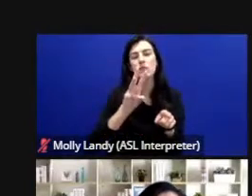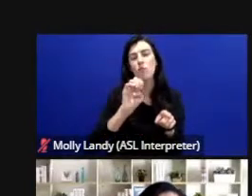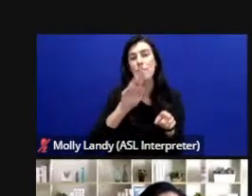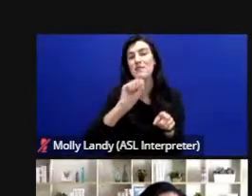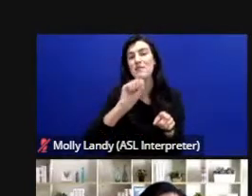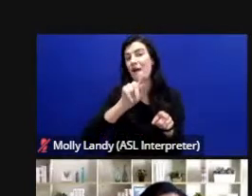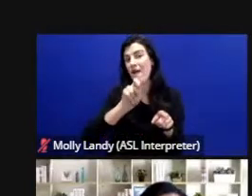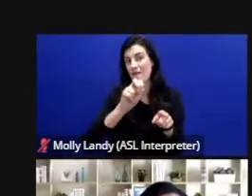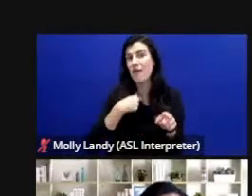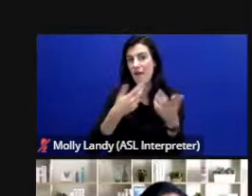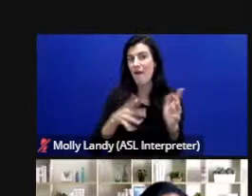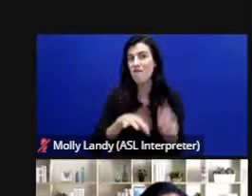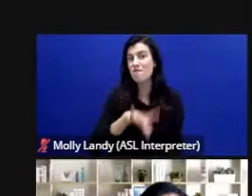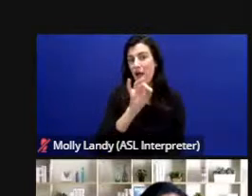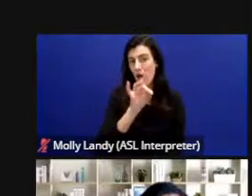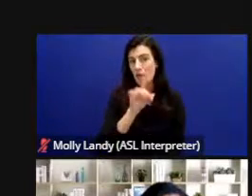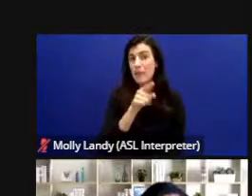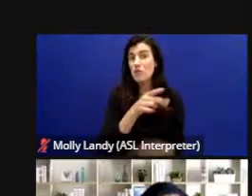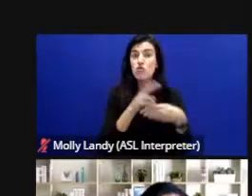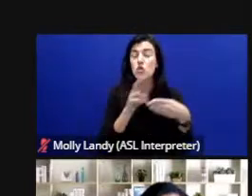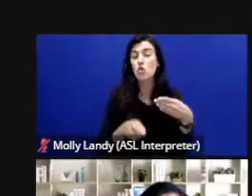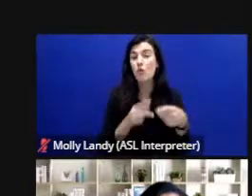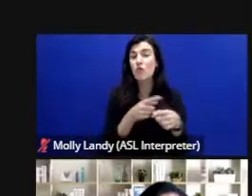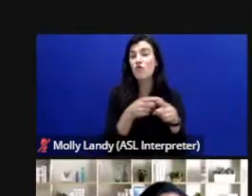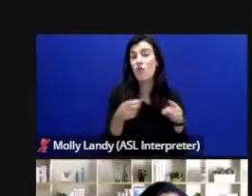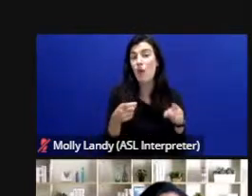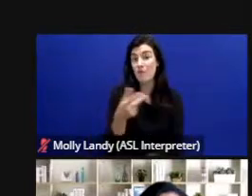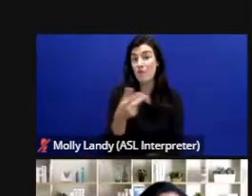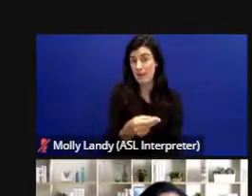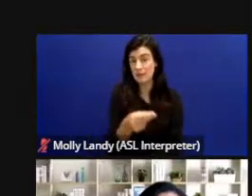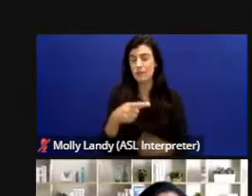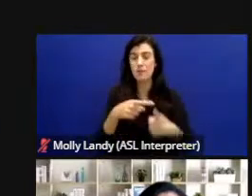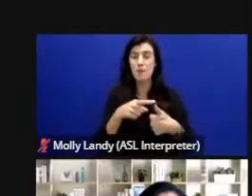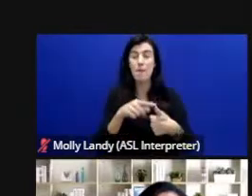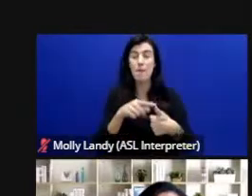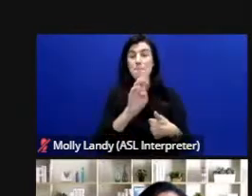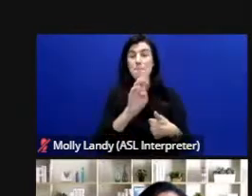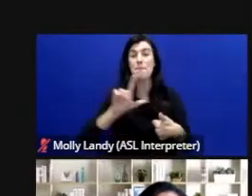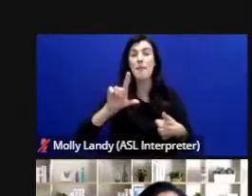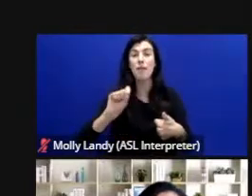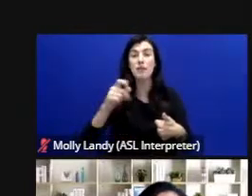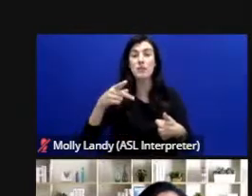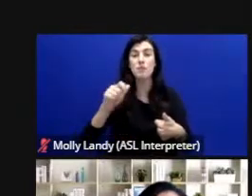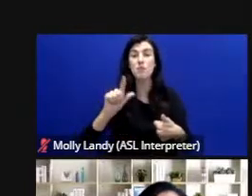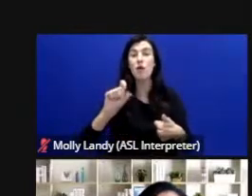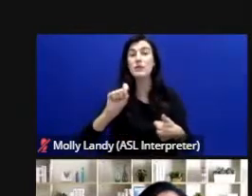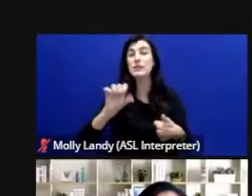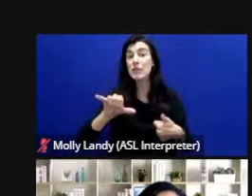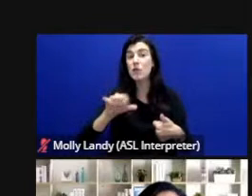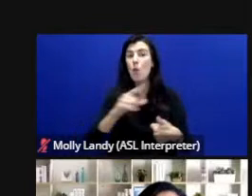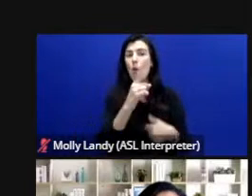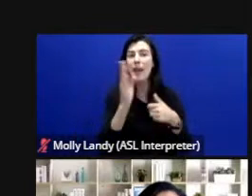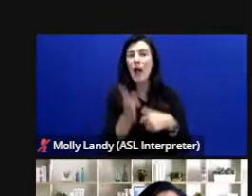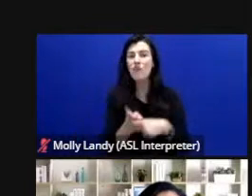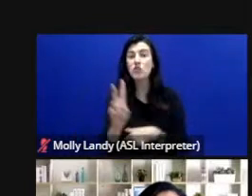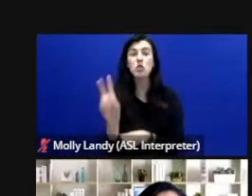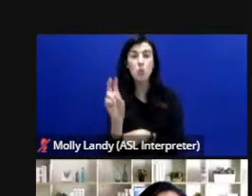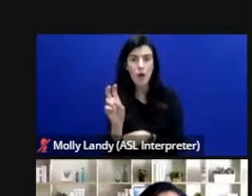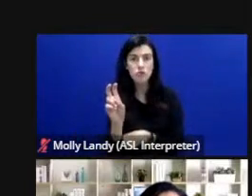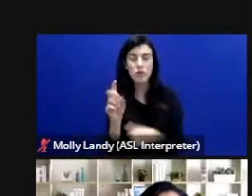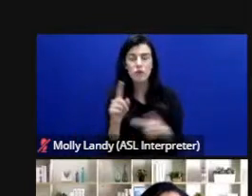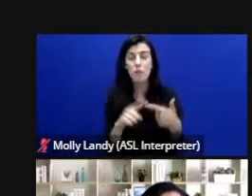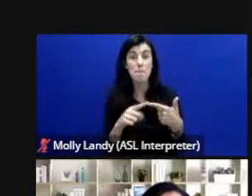are the results from the vaccine. Bell's palsy is 1 per 200 people. Blindness, 16